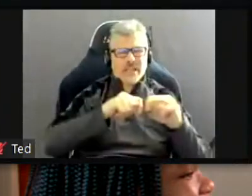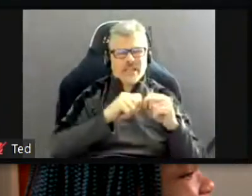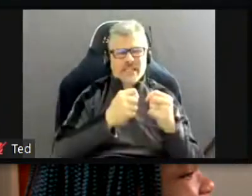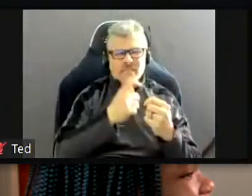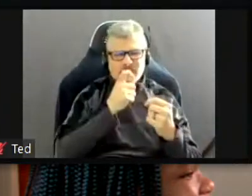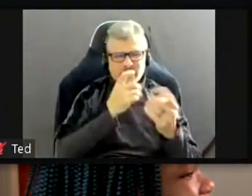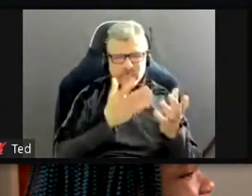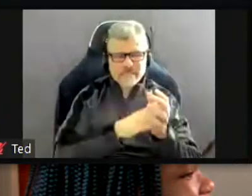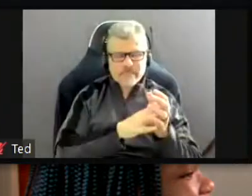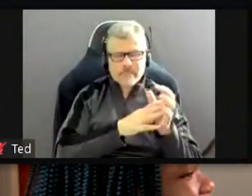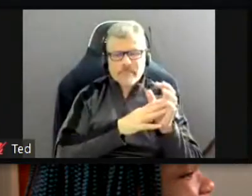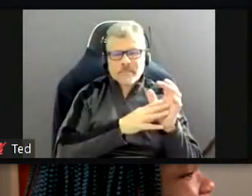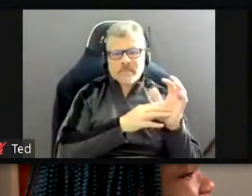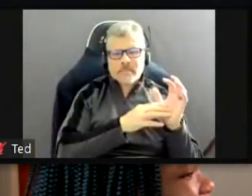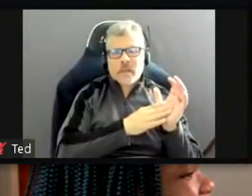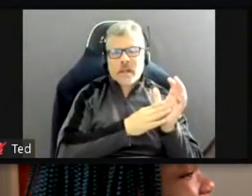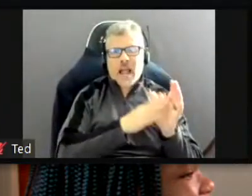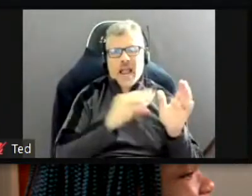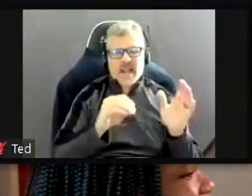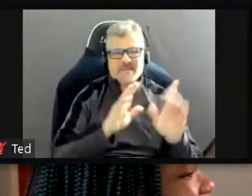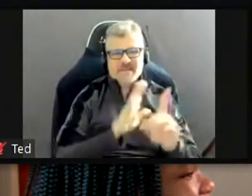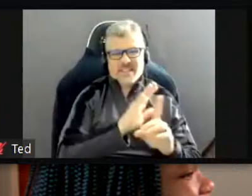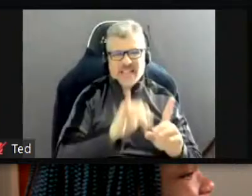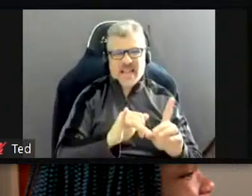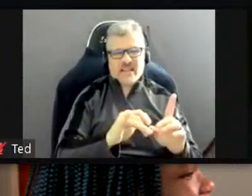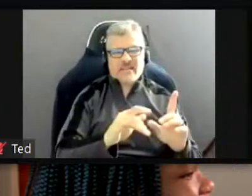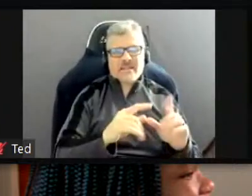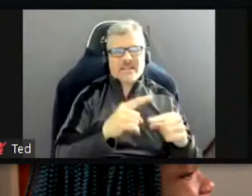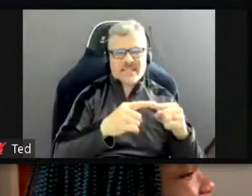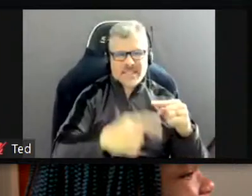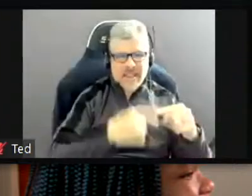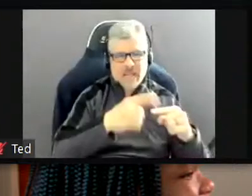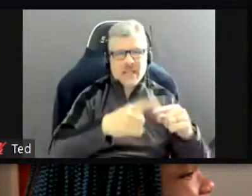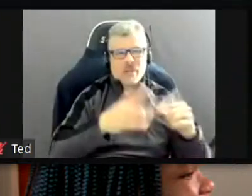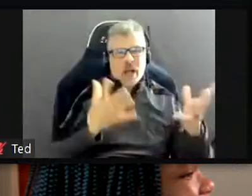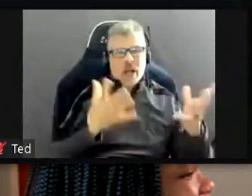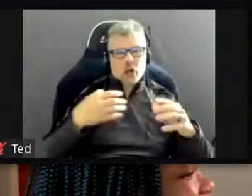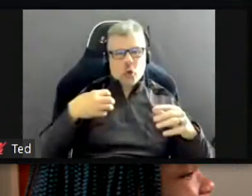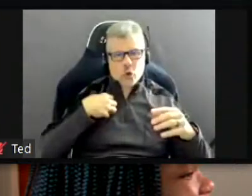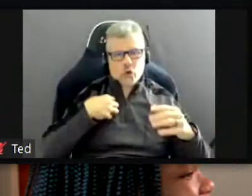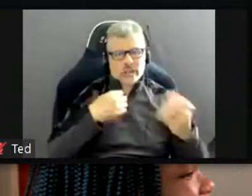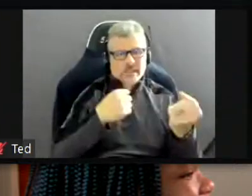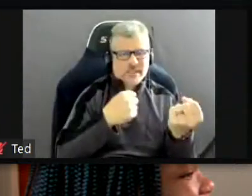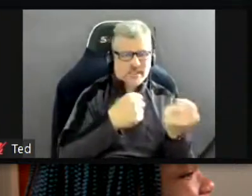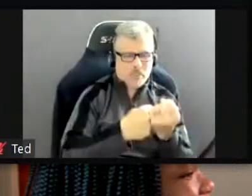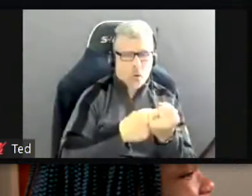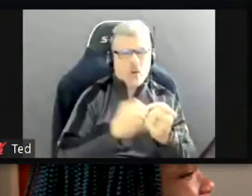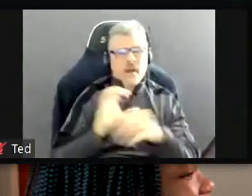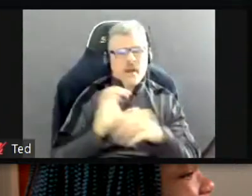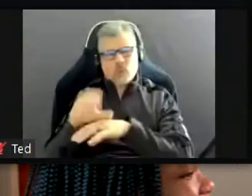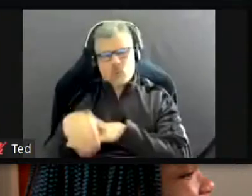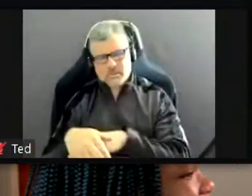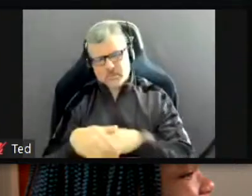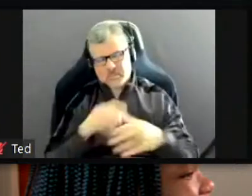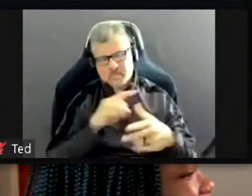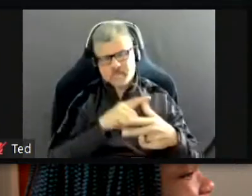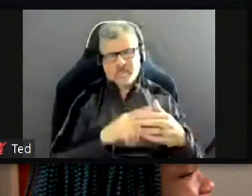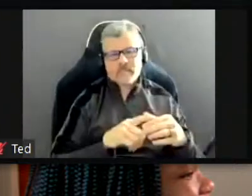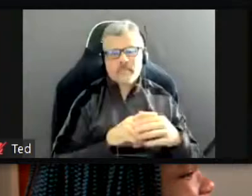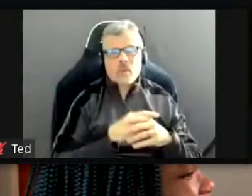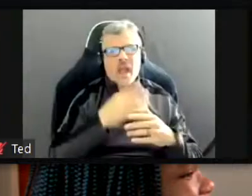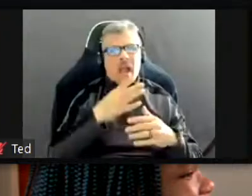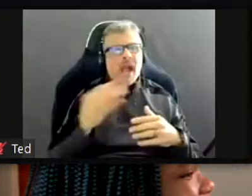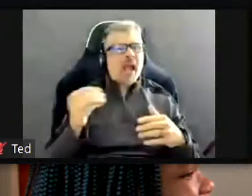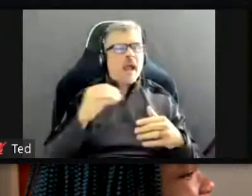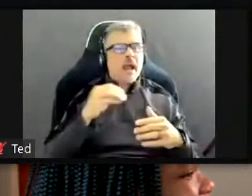and that cycle of coaching, support, and then enforcement. And all the details